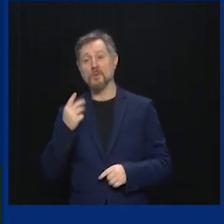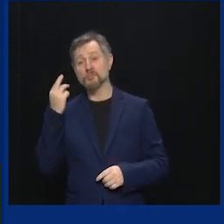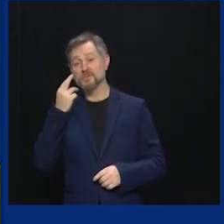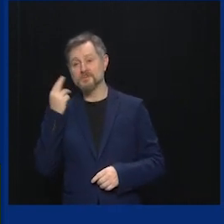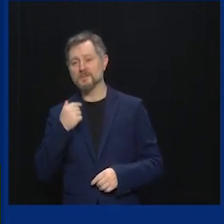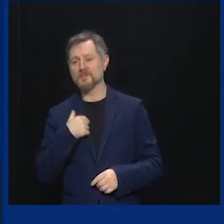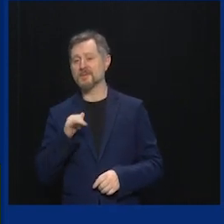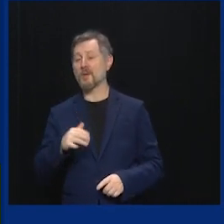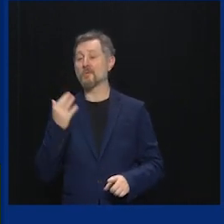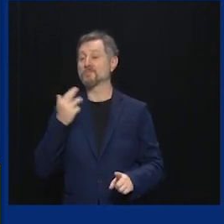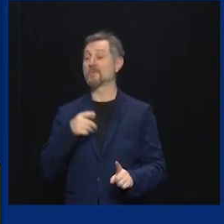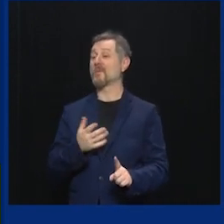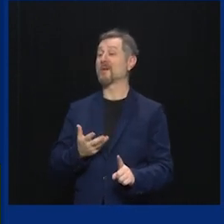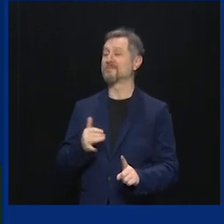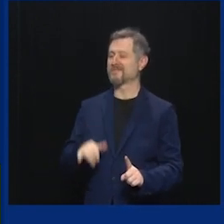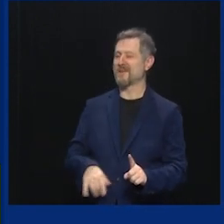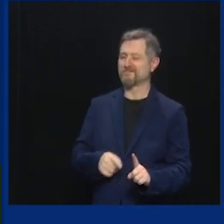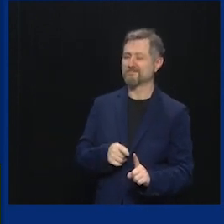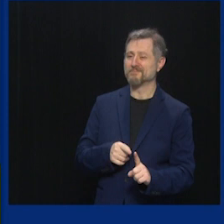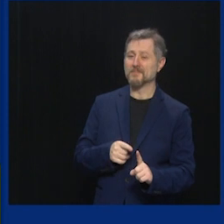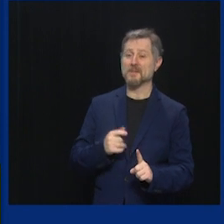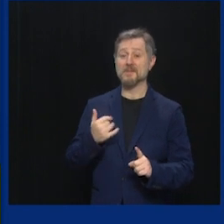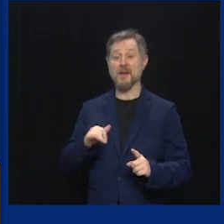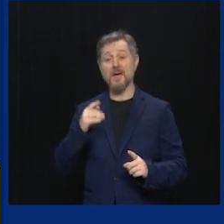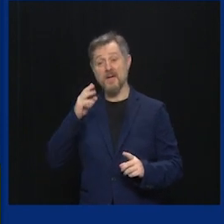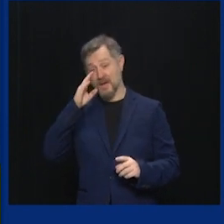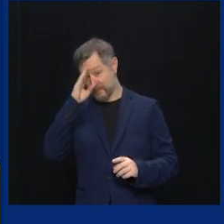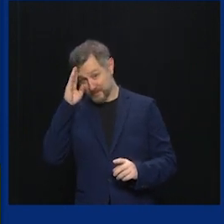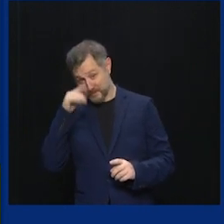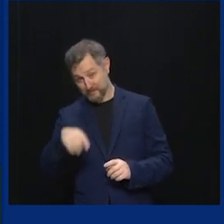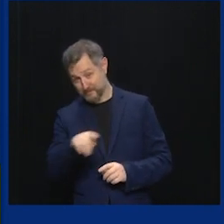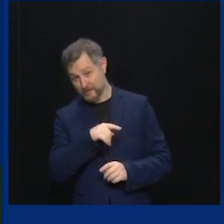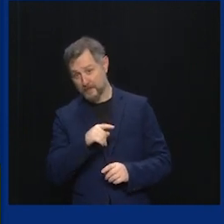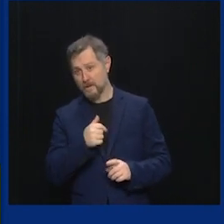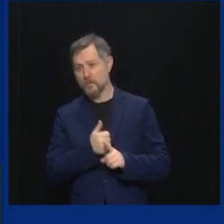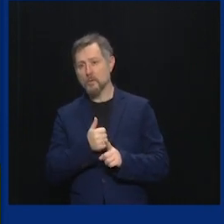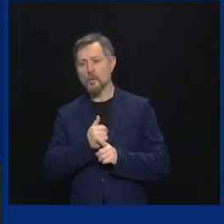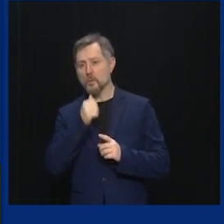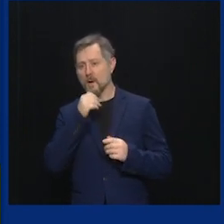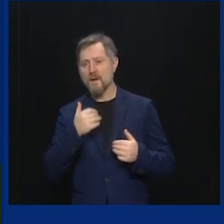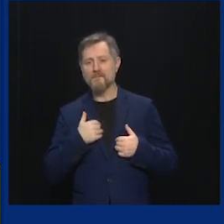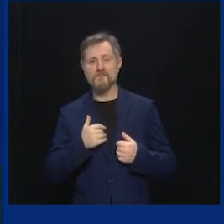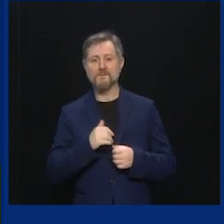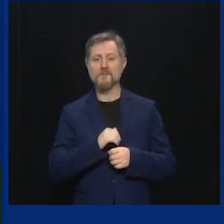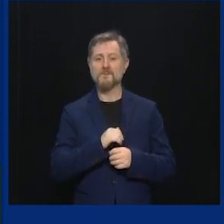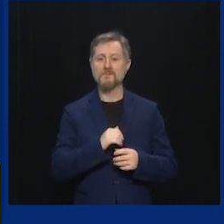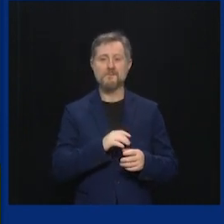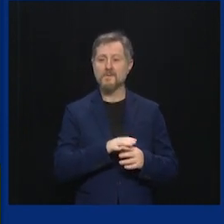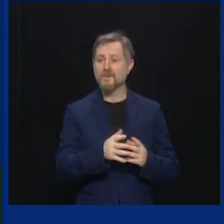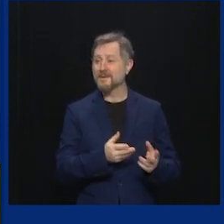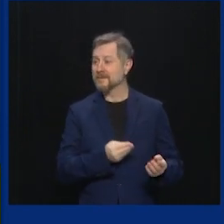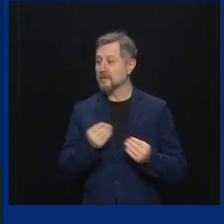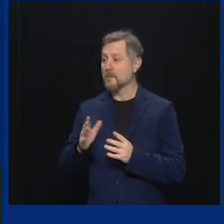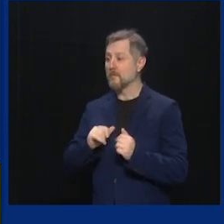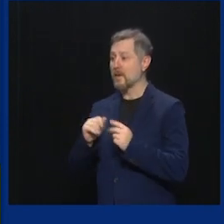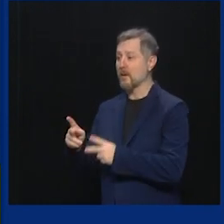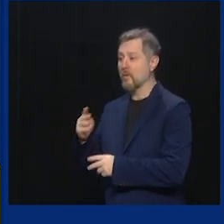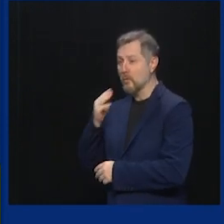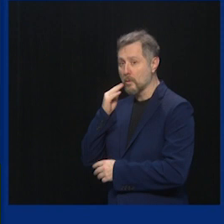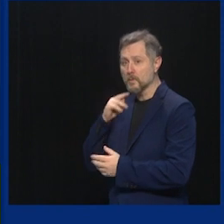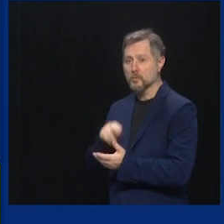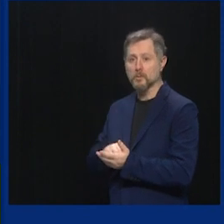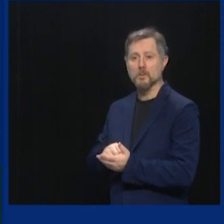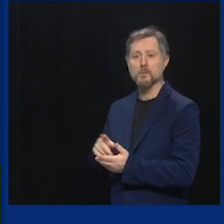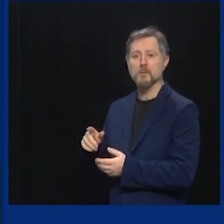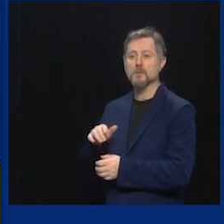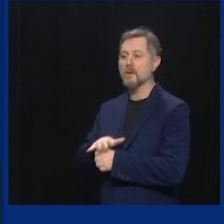additional individuals still in hospitals who are non-COVID, who are ready to be discharged, is that the nursing homes don't have enough staff to